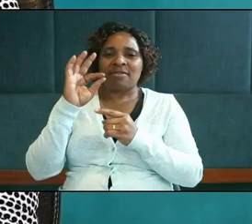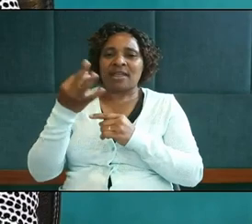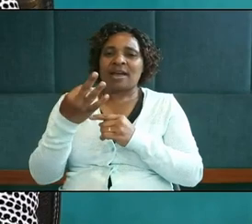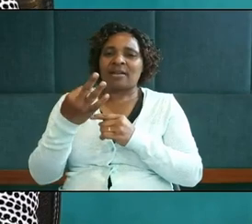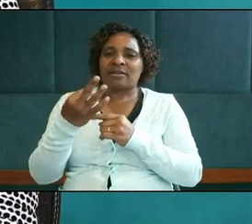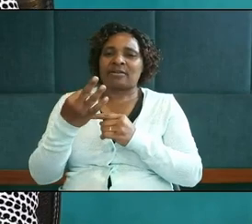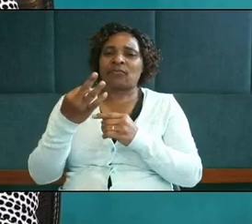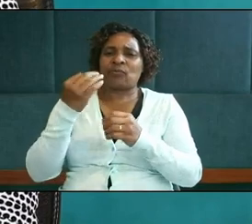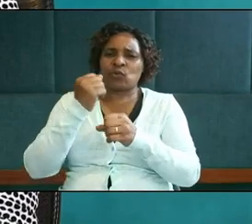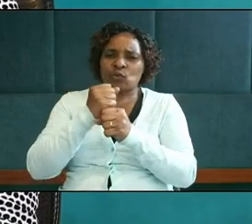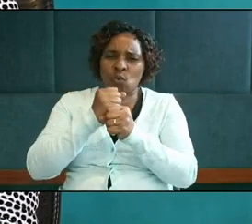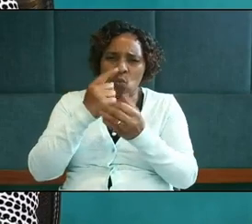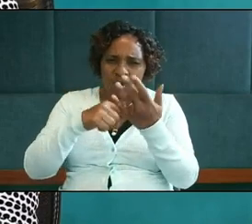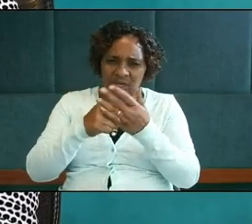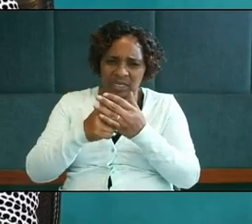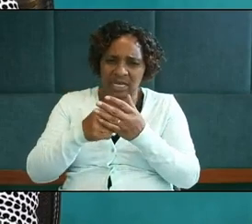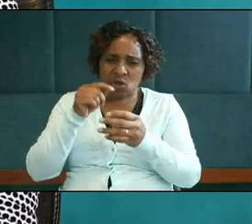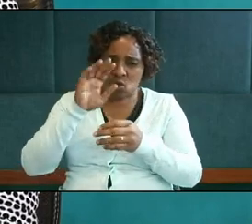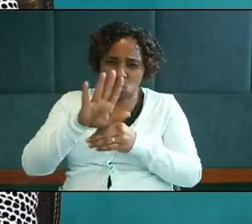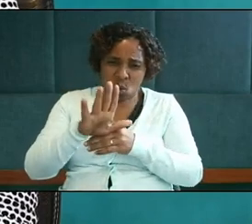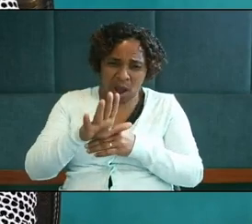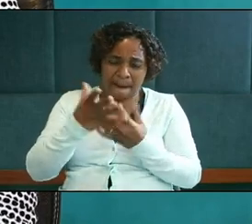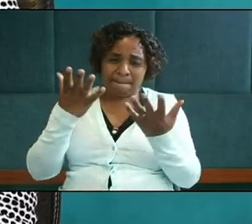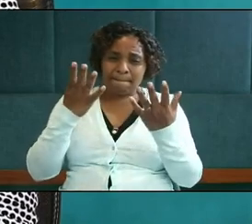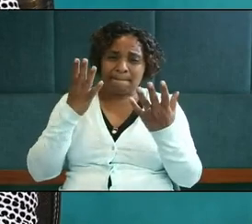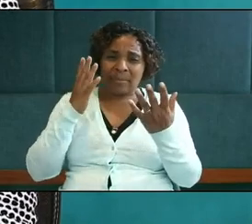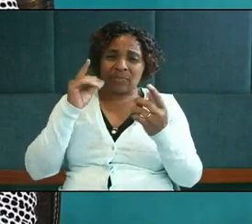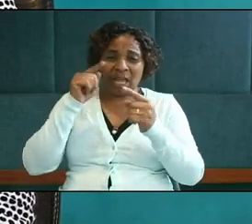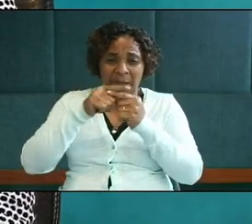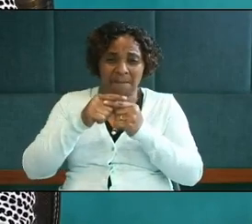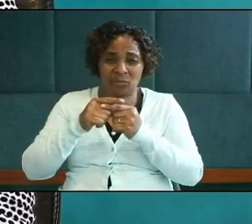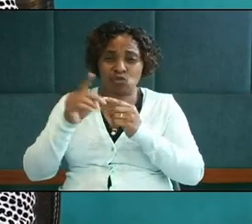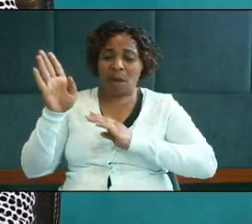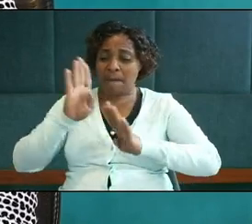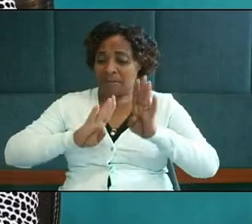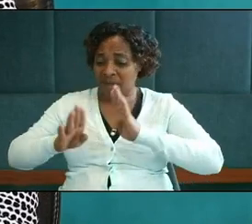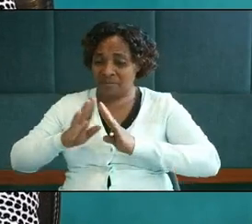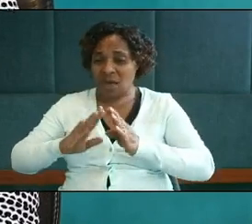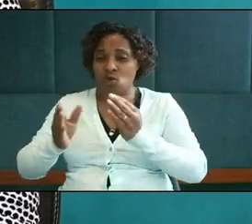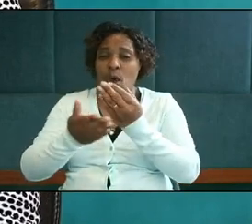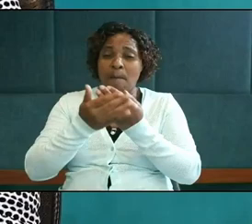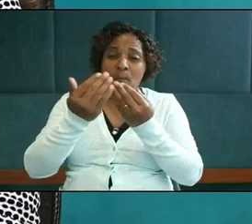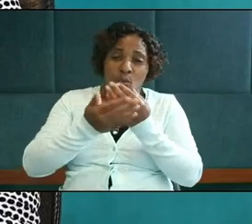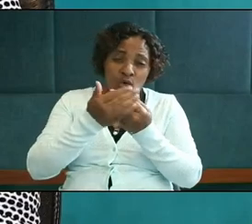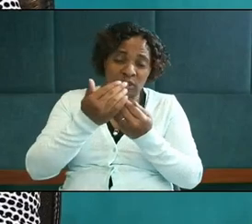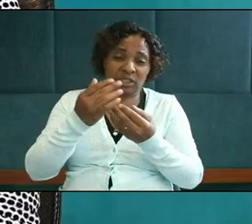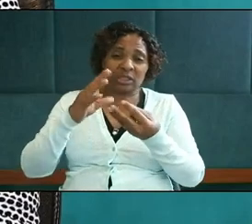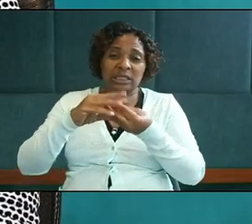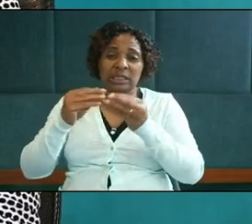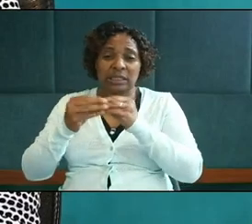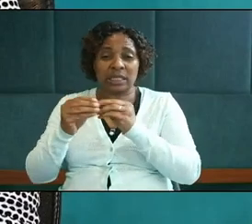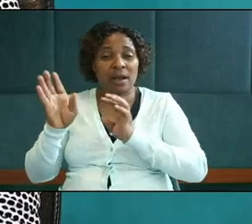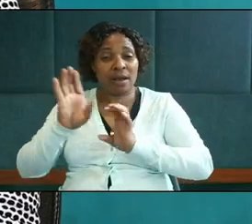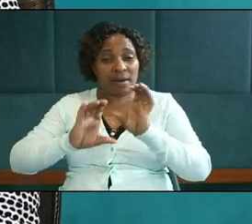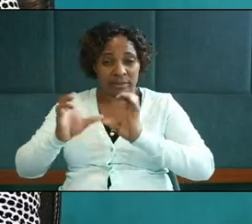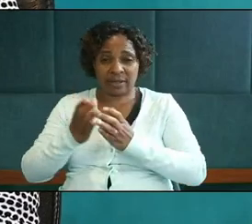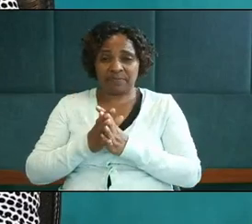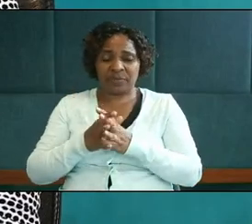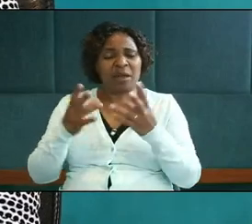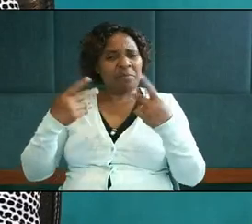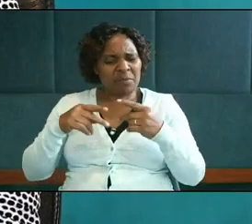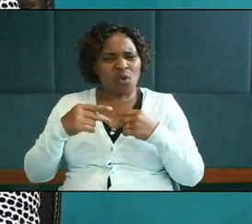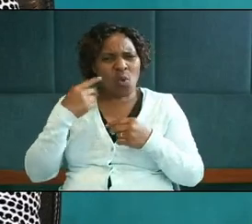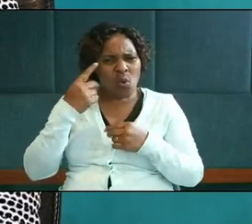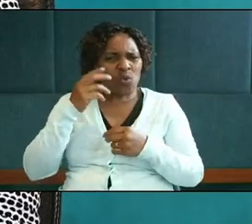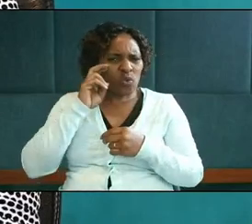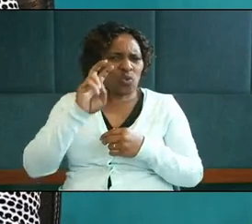role models, because this is also a time when you've known yourself or you're getting to know yourself better. So the people who you look up to will